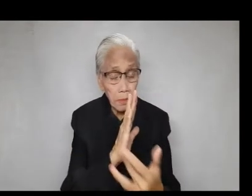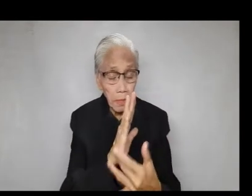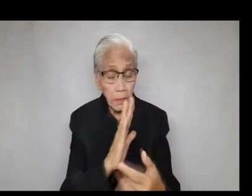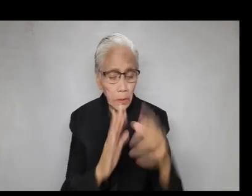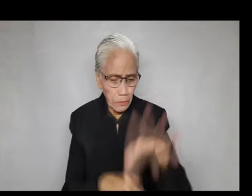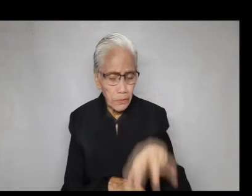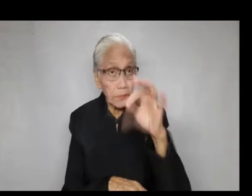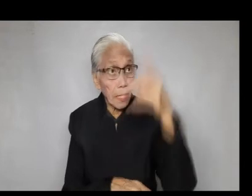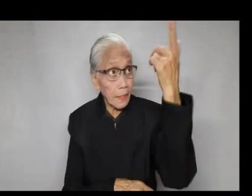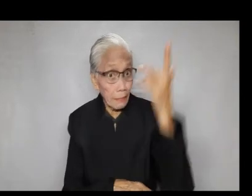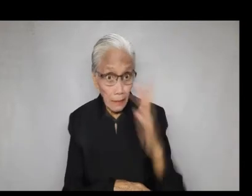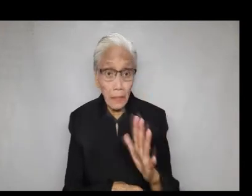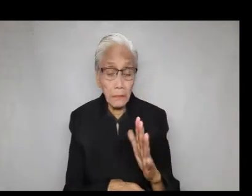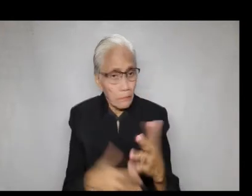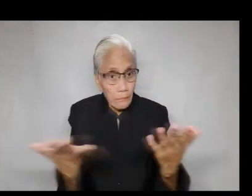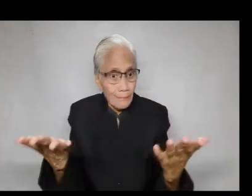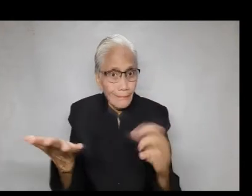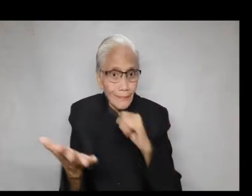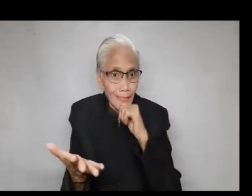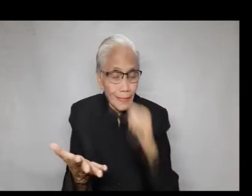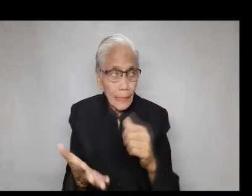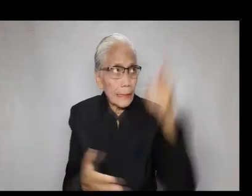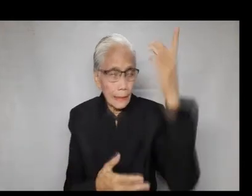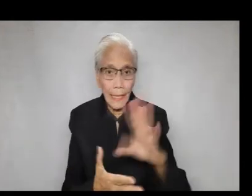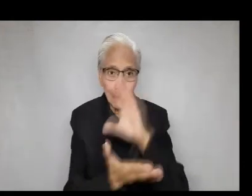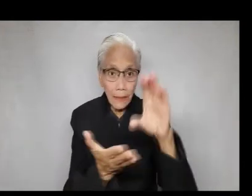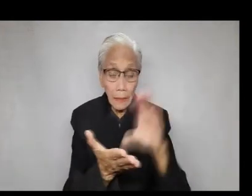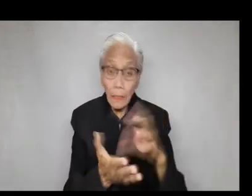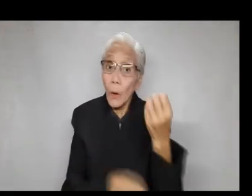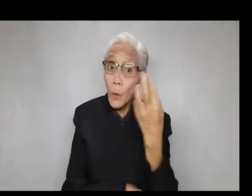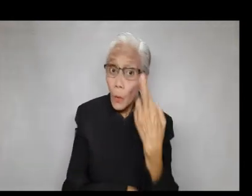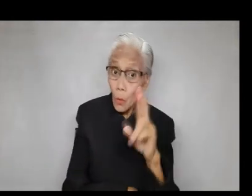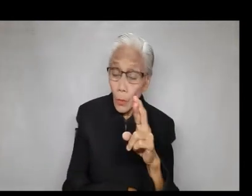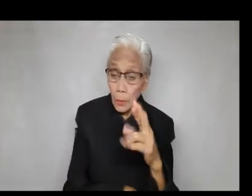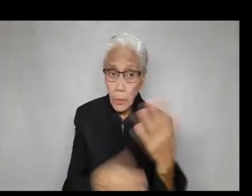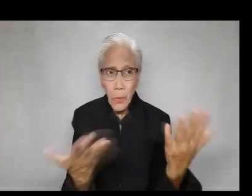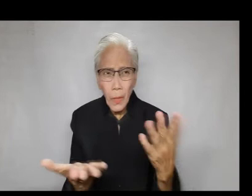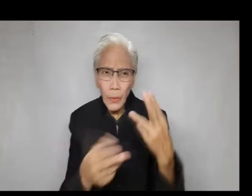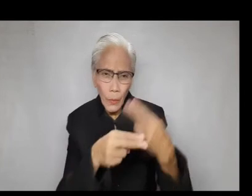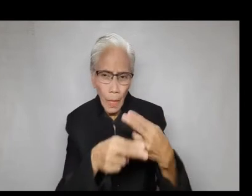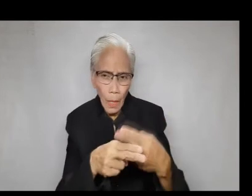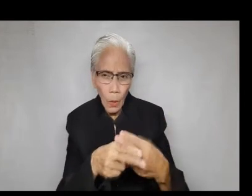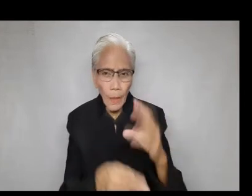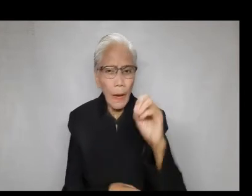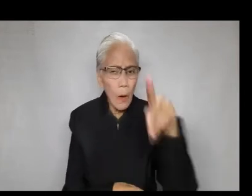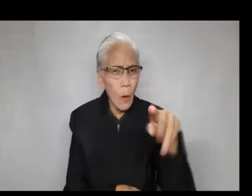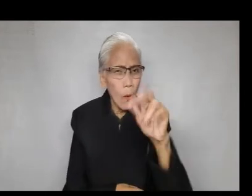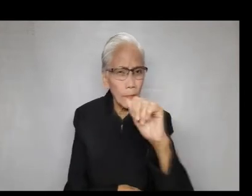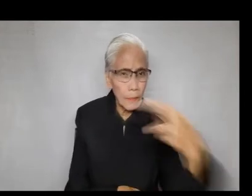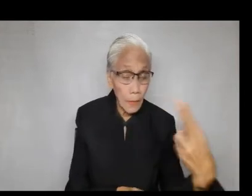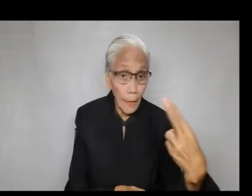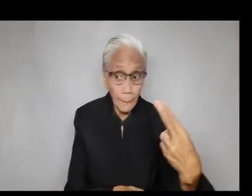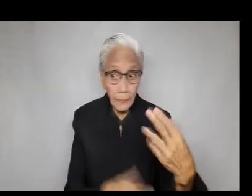like meditation techniques to find God within, which is of course not God-centered? Or